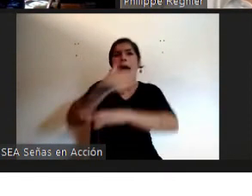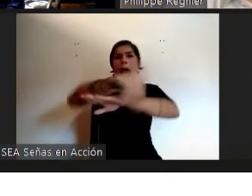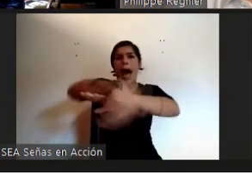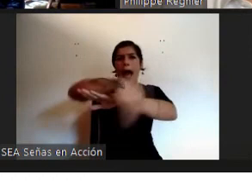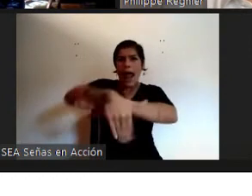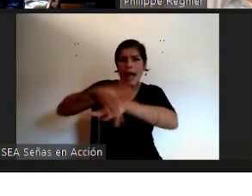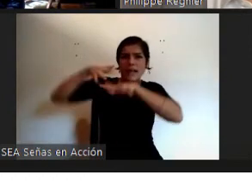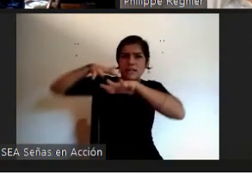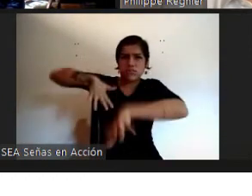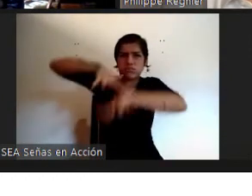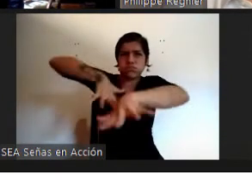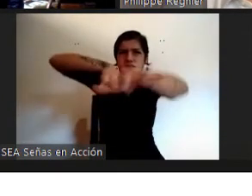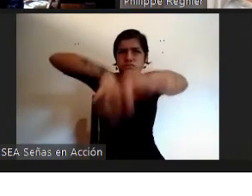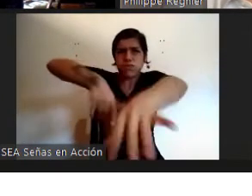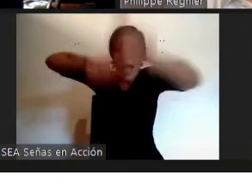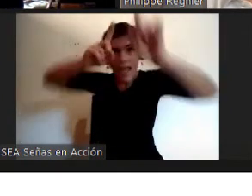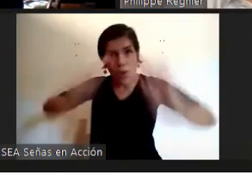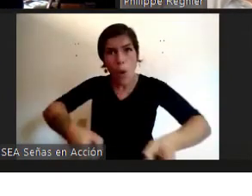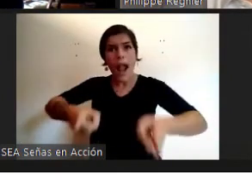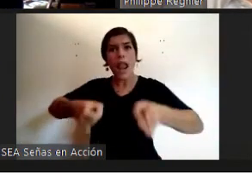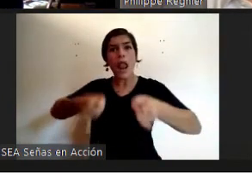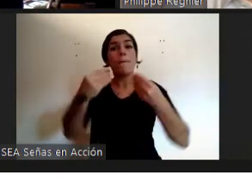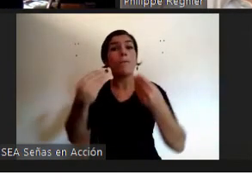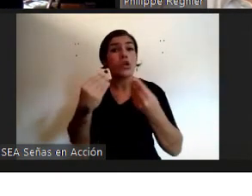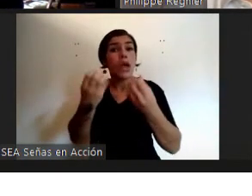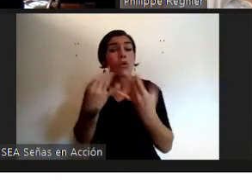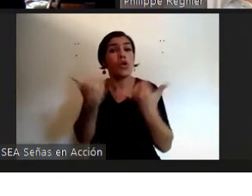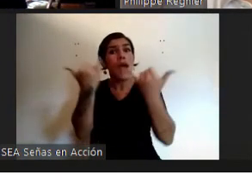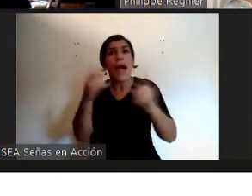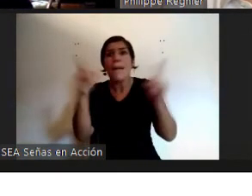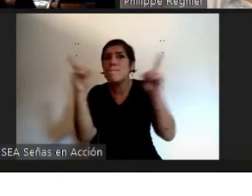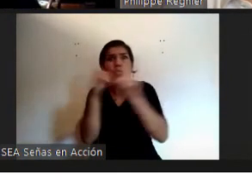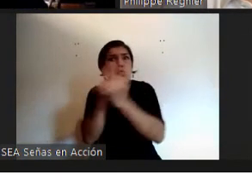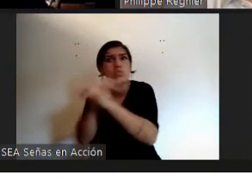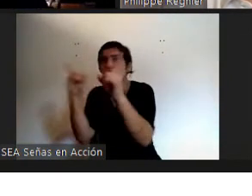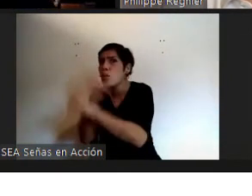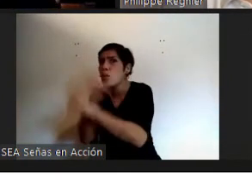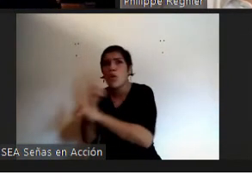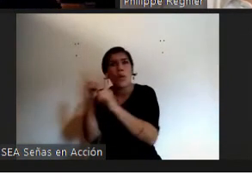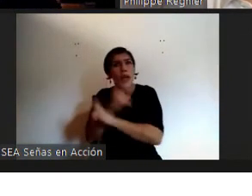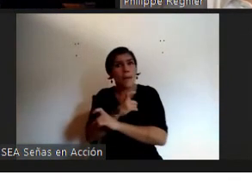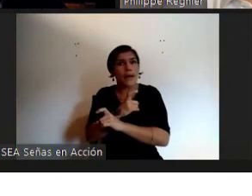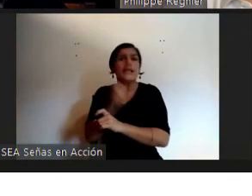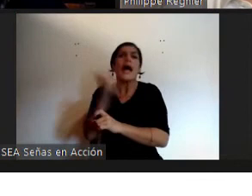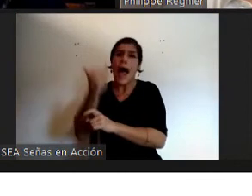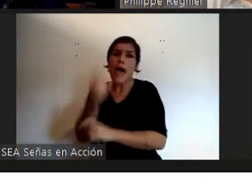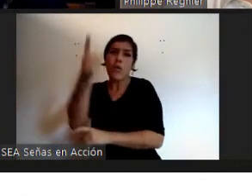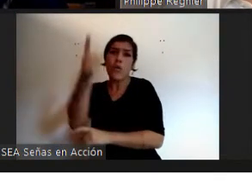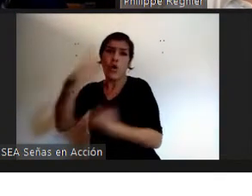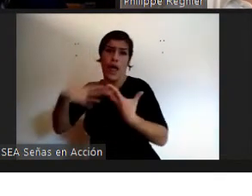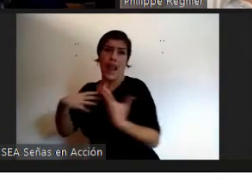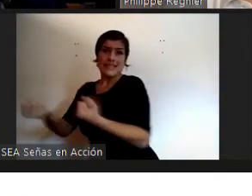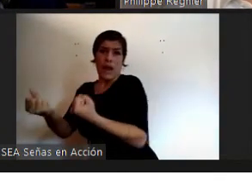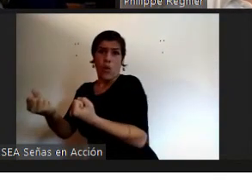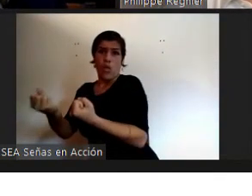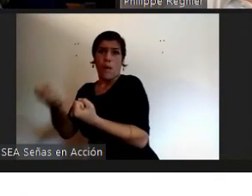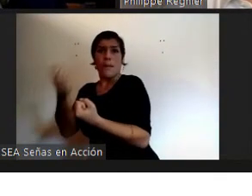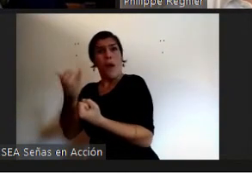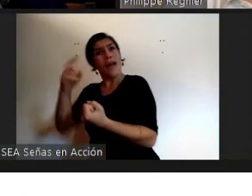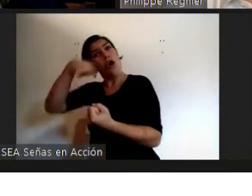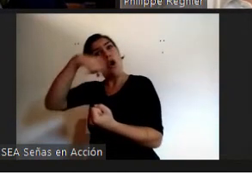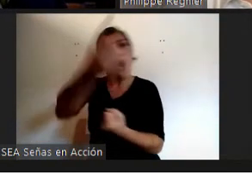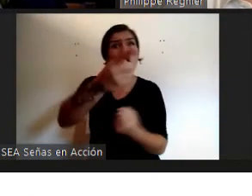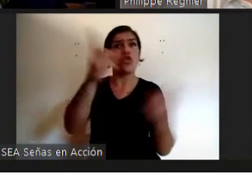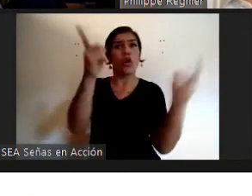serious than them, the condition of human worthiness and viability of the social contract, is at stake.